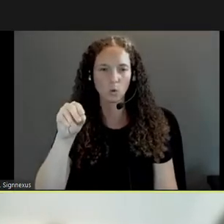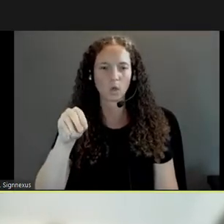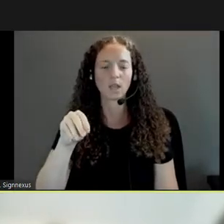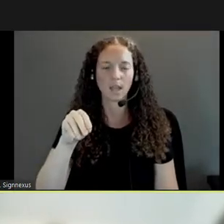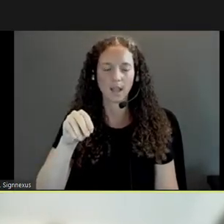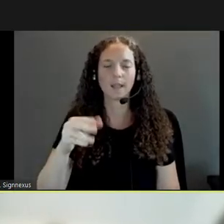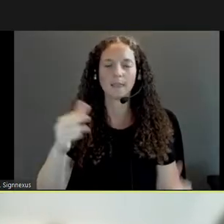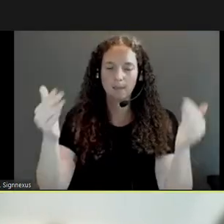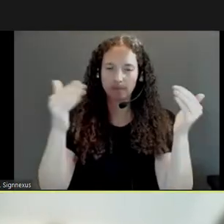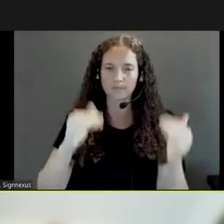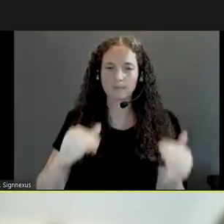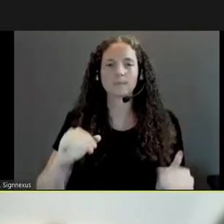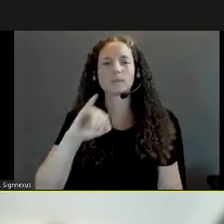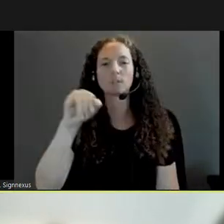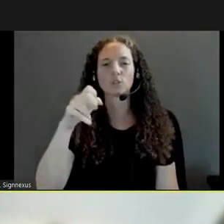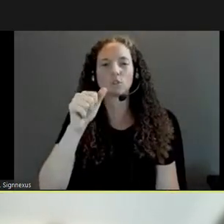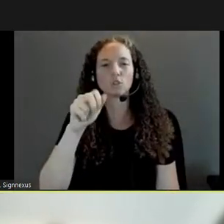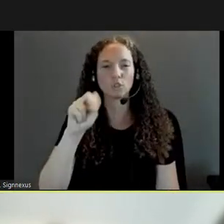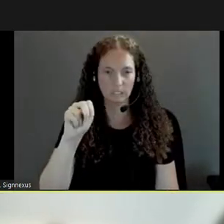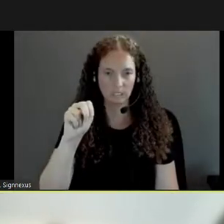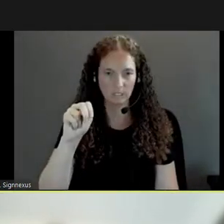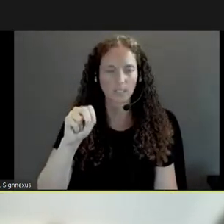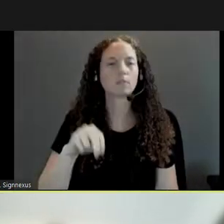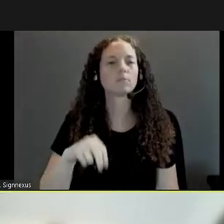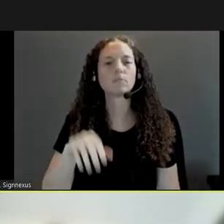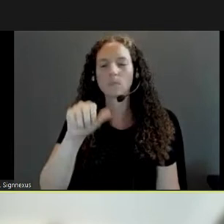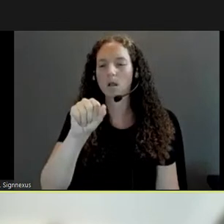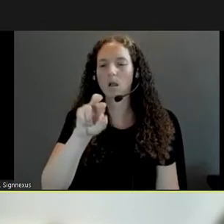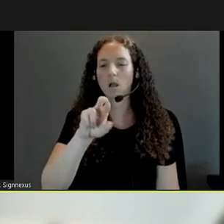anyone's name, I do apologize. So Ariana, you're up.